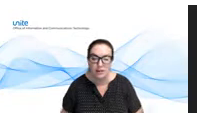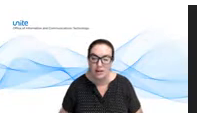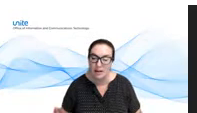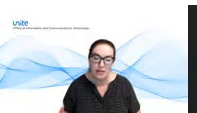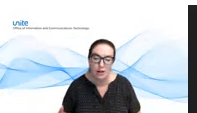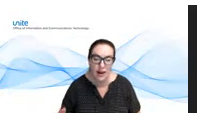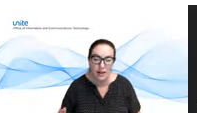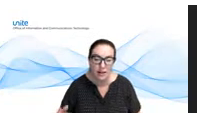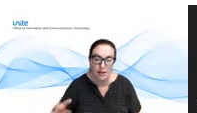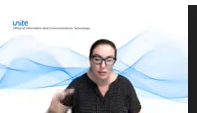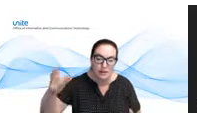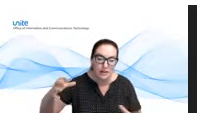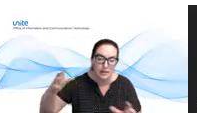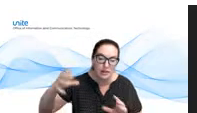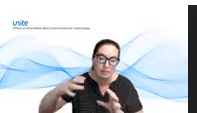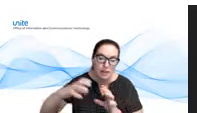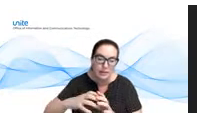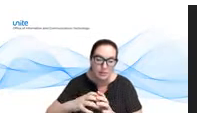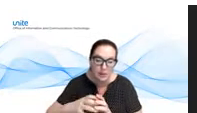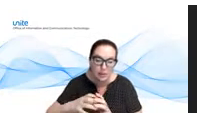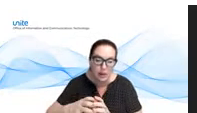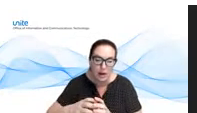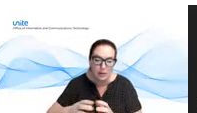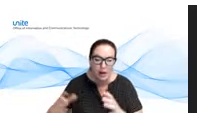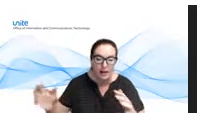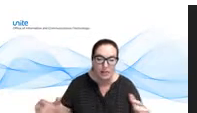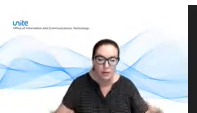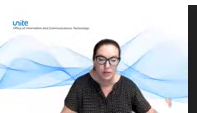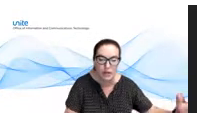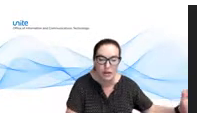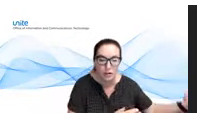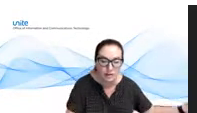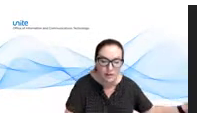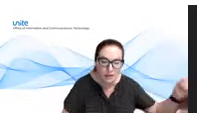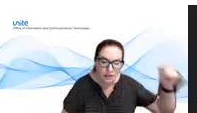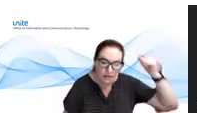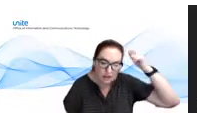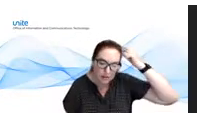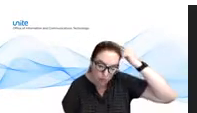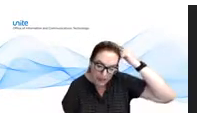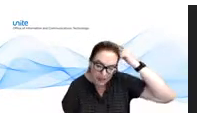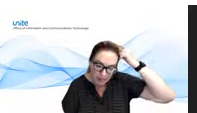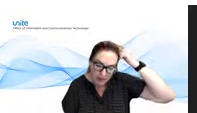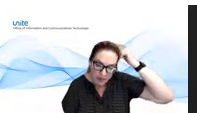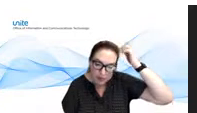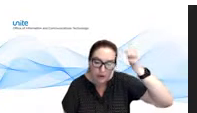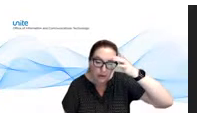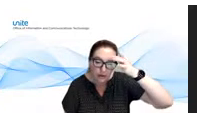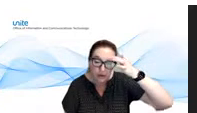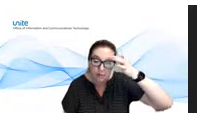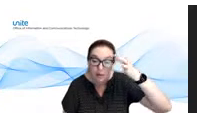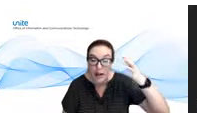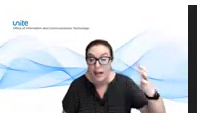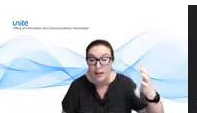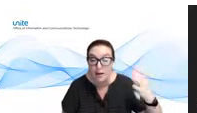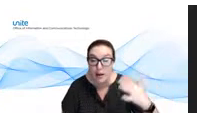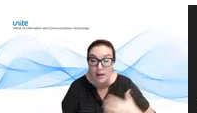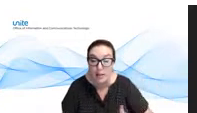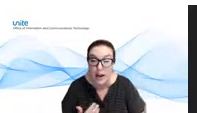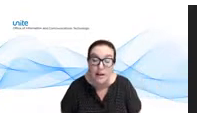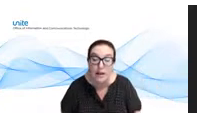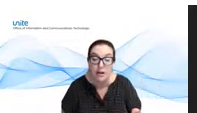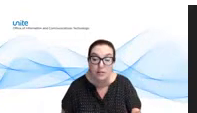Maps, it's not very granular. You're basically this massive blue dot kind of moving across the street. But when you're